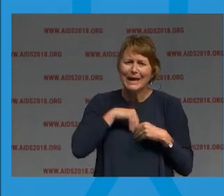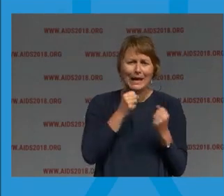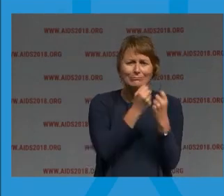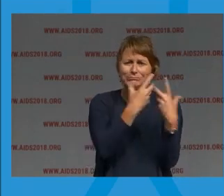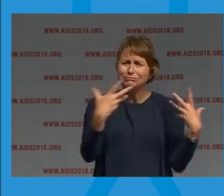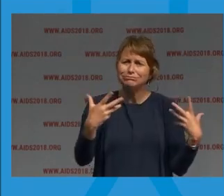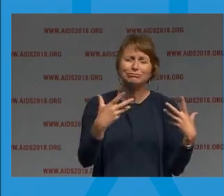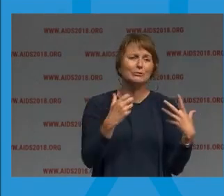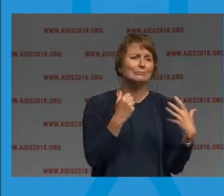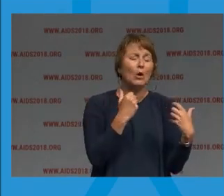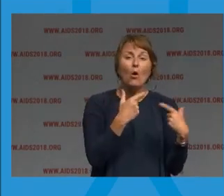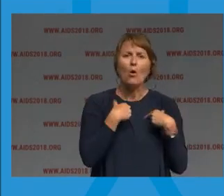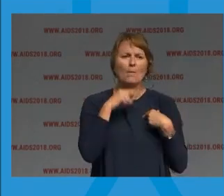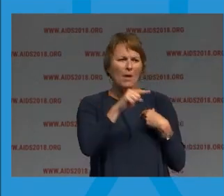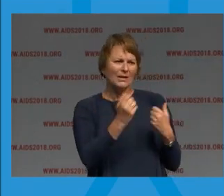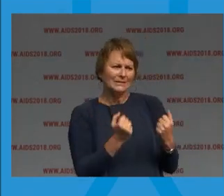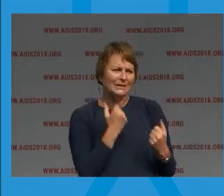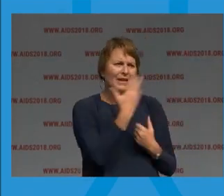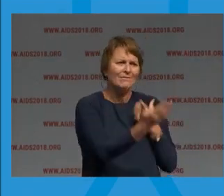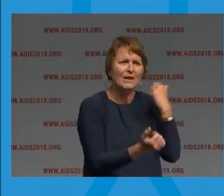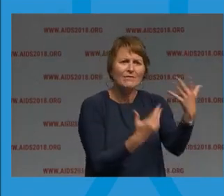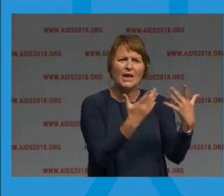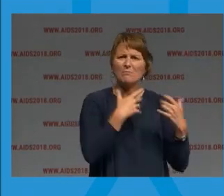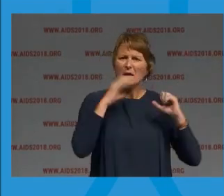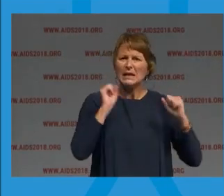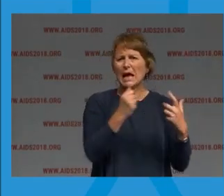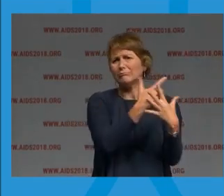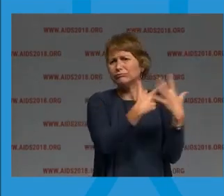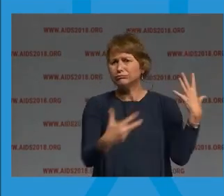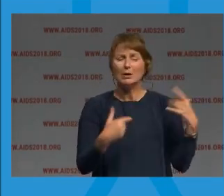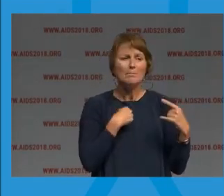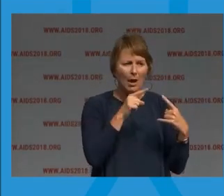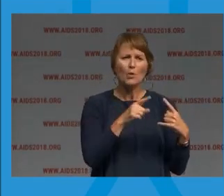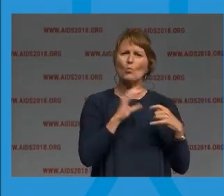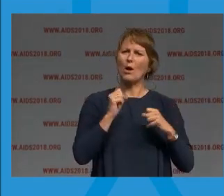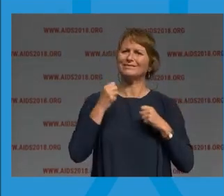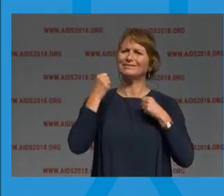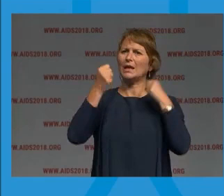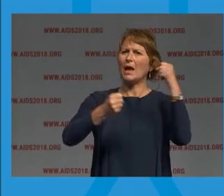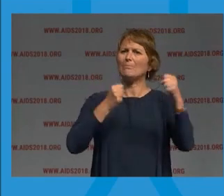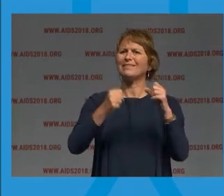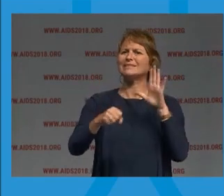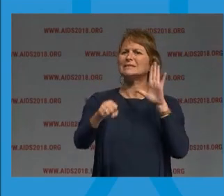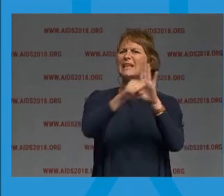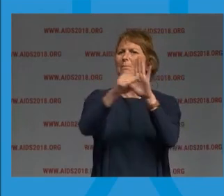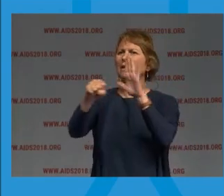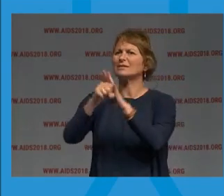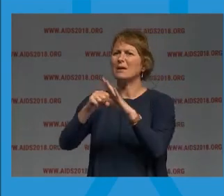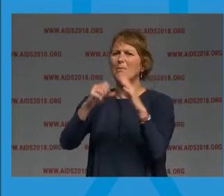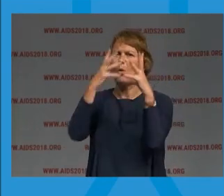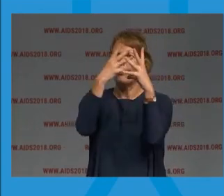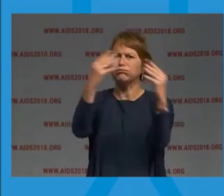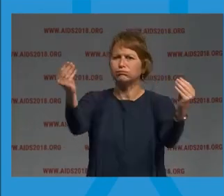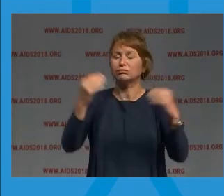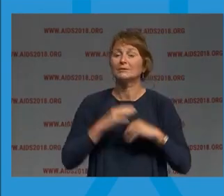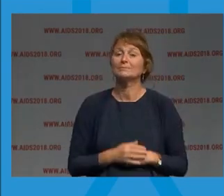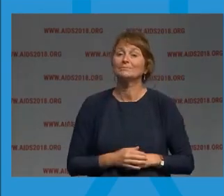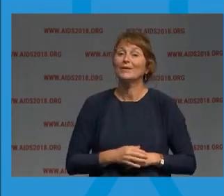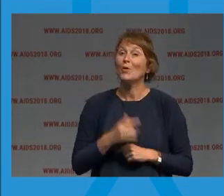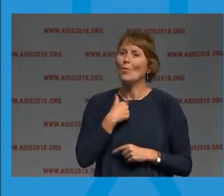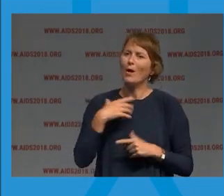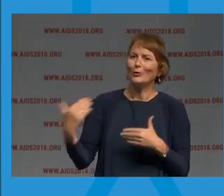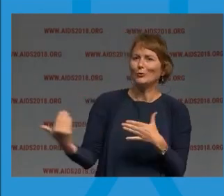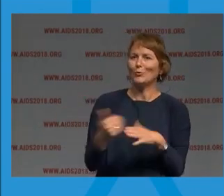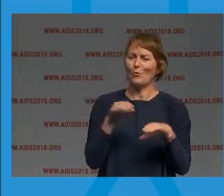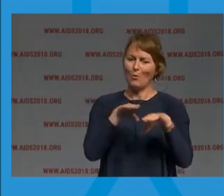of services and the campaign against stigma. And when we create platforms for young people to shape and direct